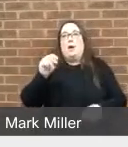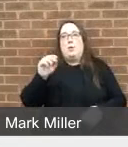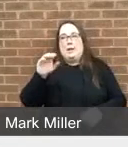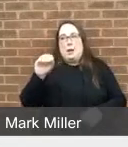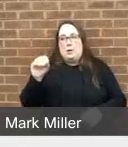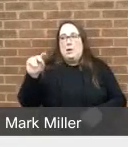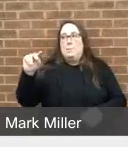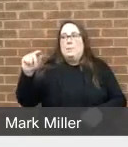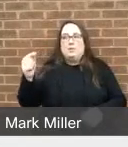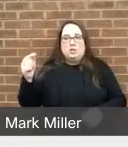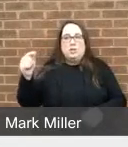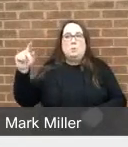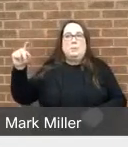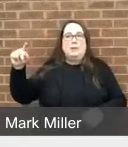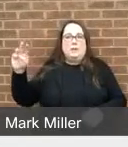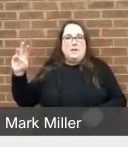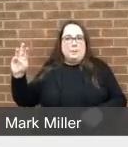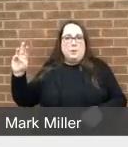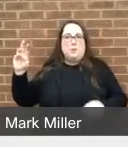William. But